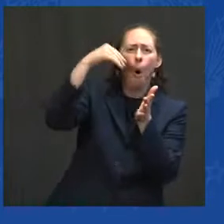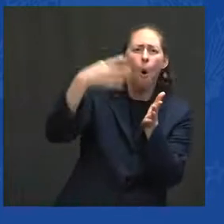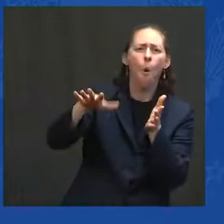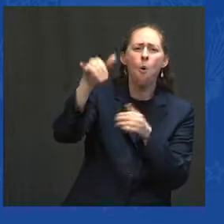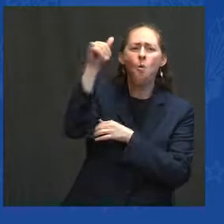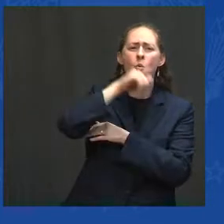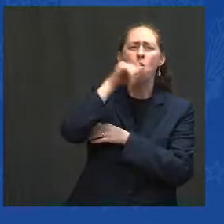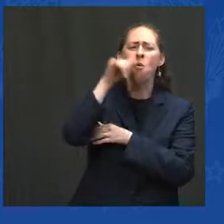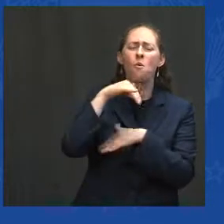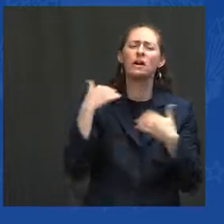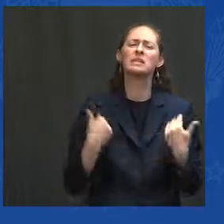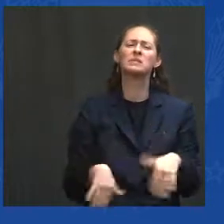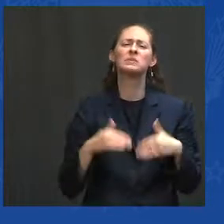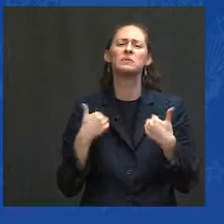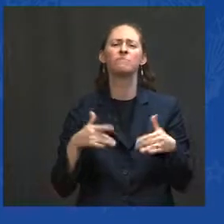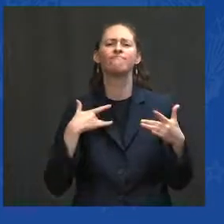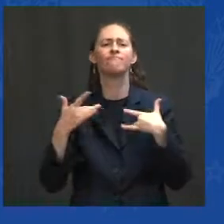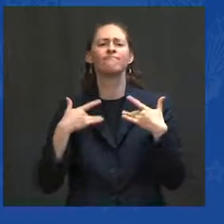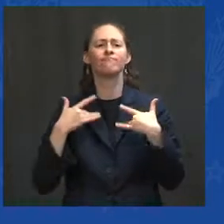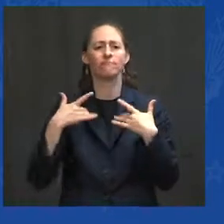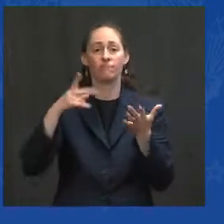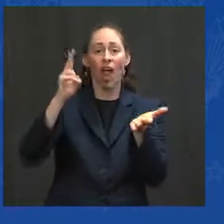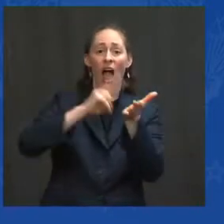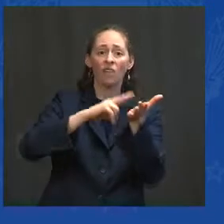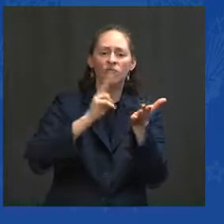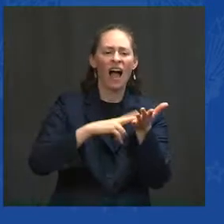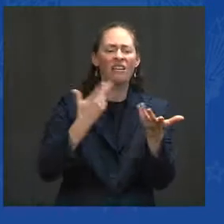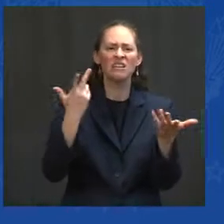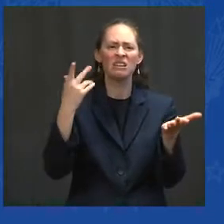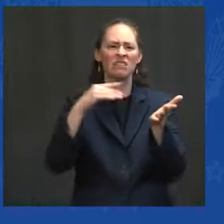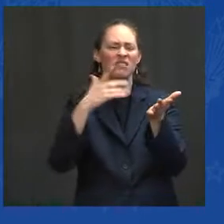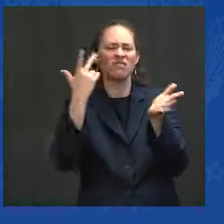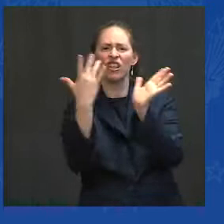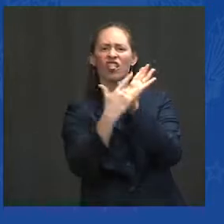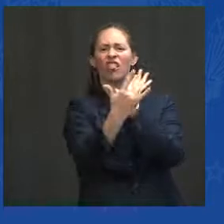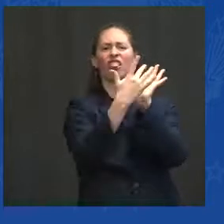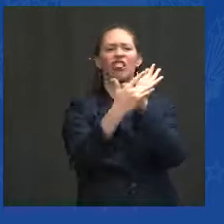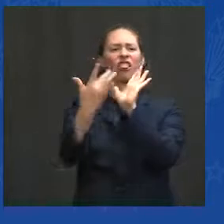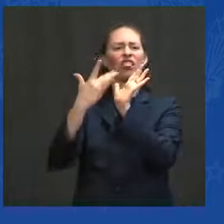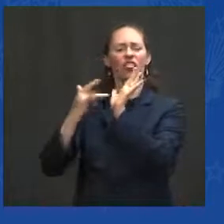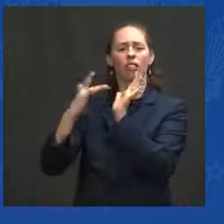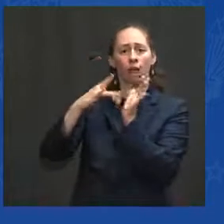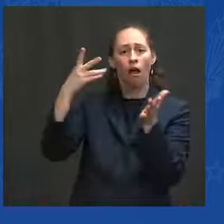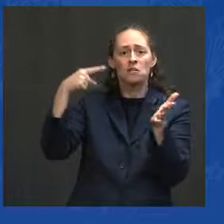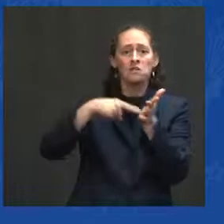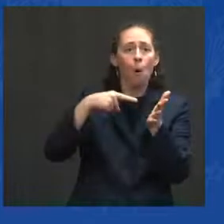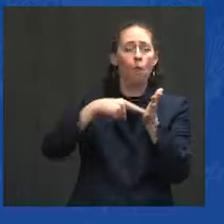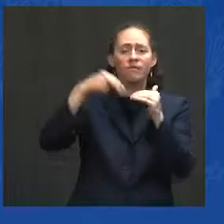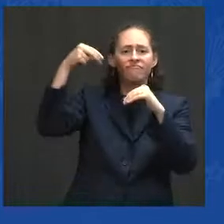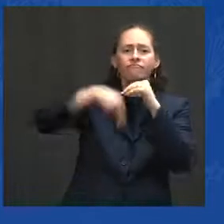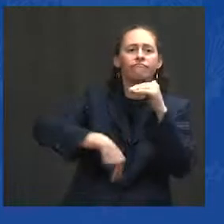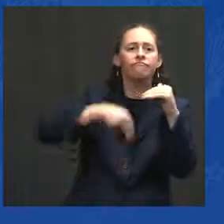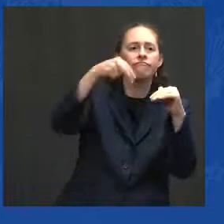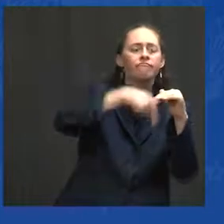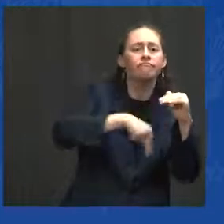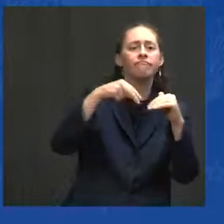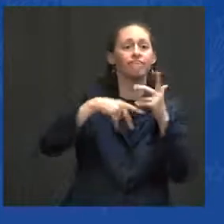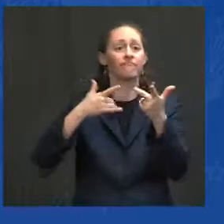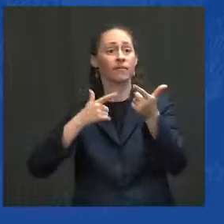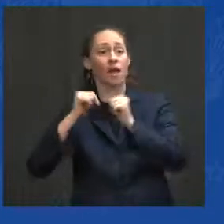lopsided contracts, shrinking profits, and growing debt. Lack of competition hurts workers as